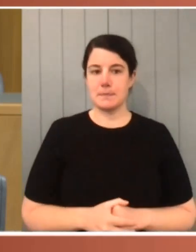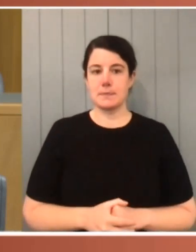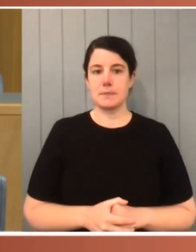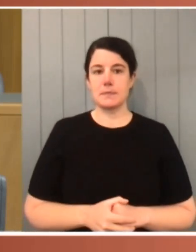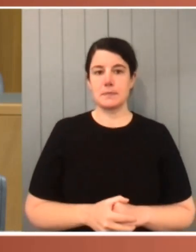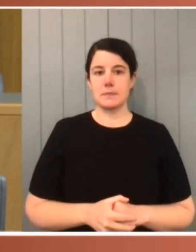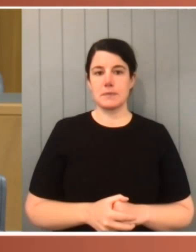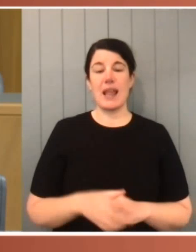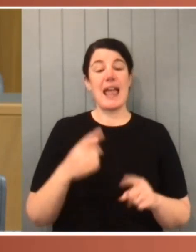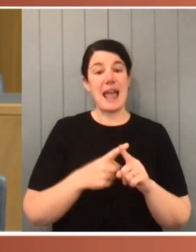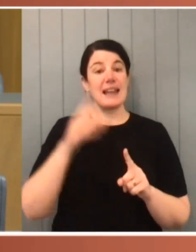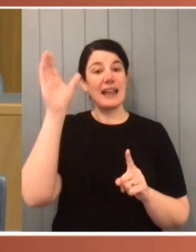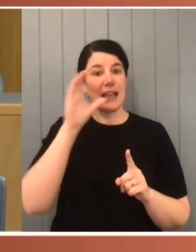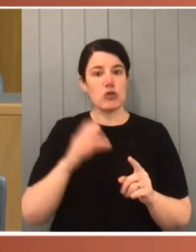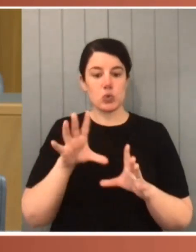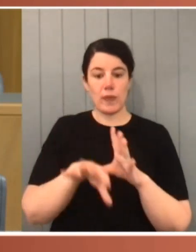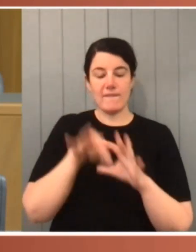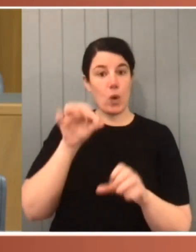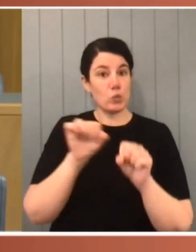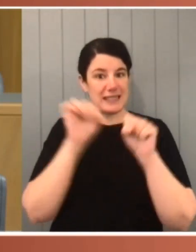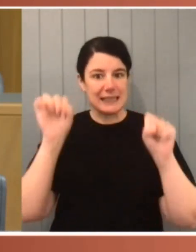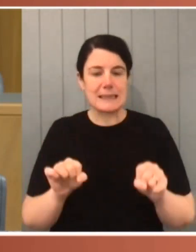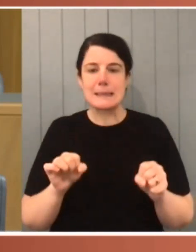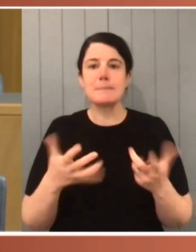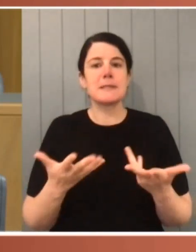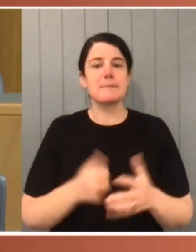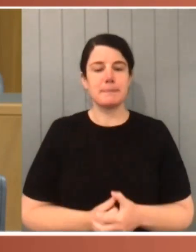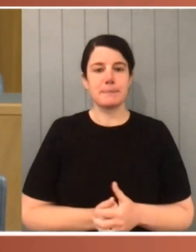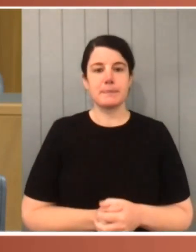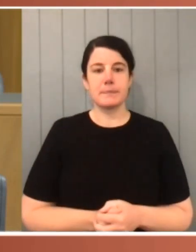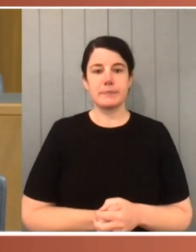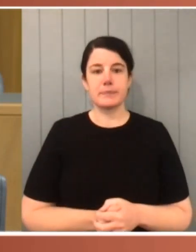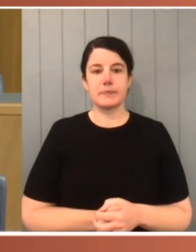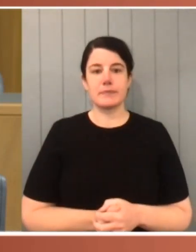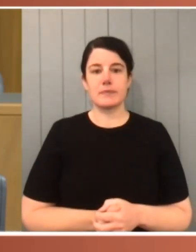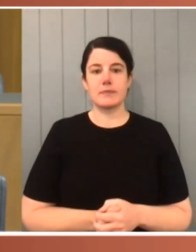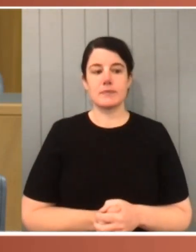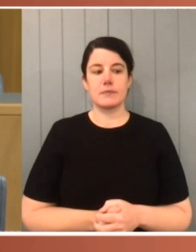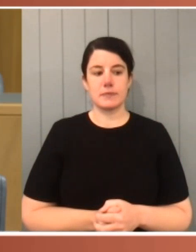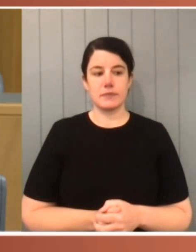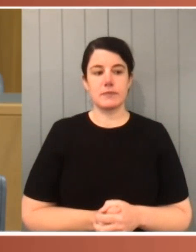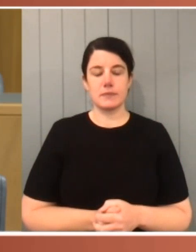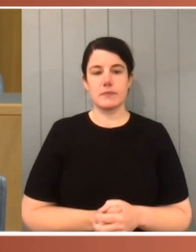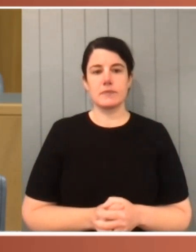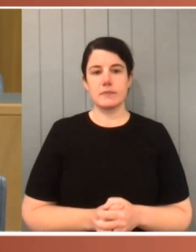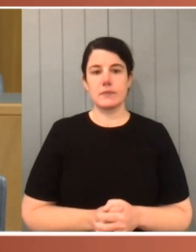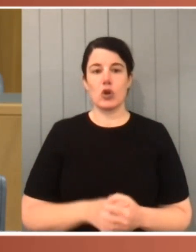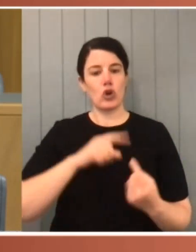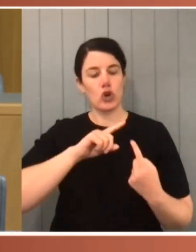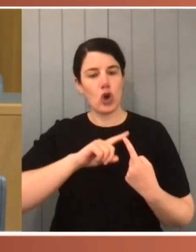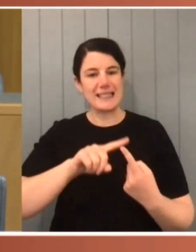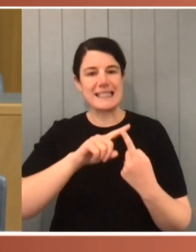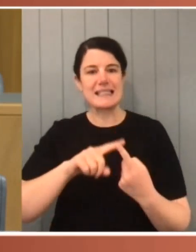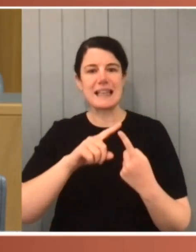with compulsory voting systems. Fifth is how strongly and consistently the public has